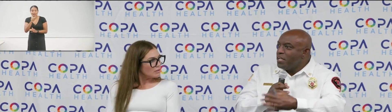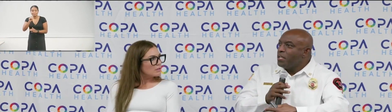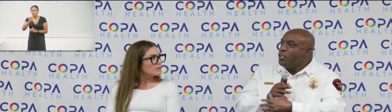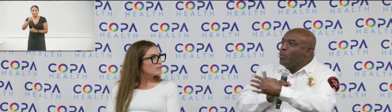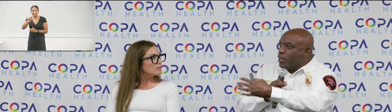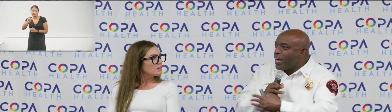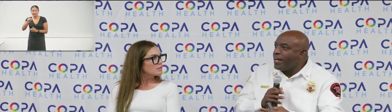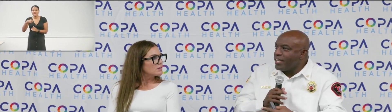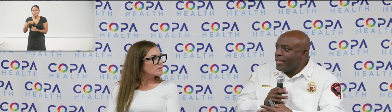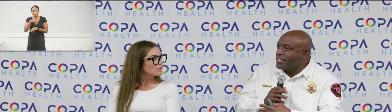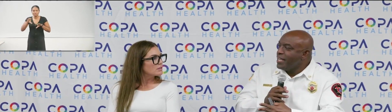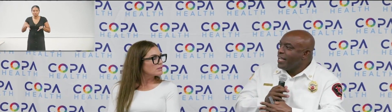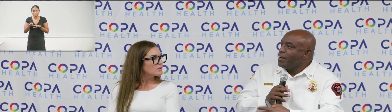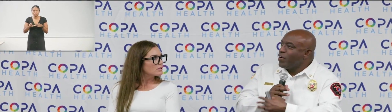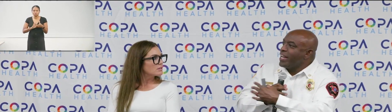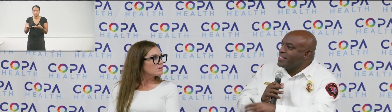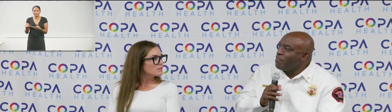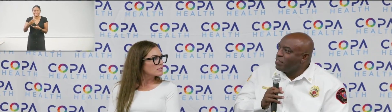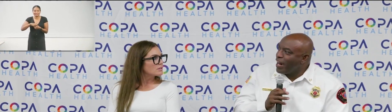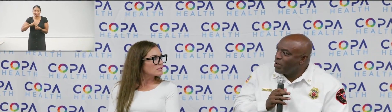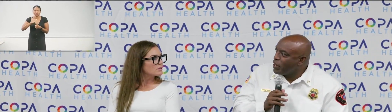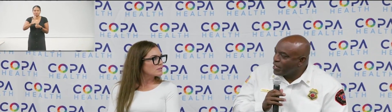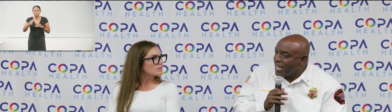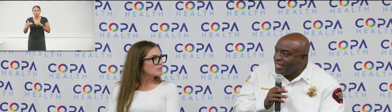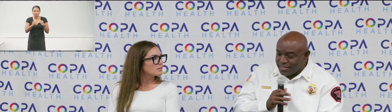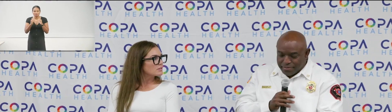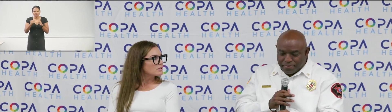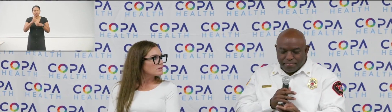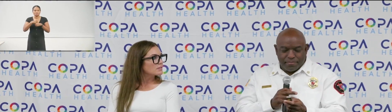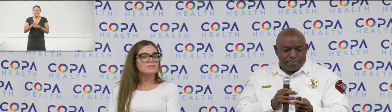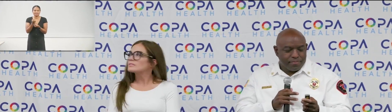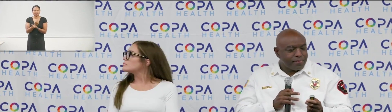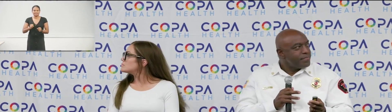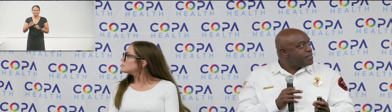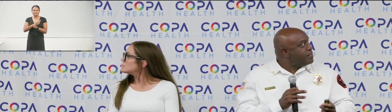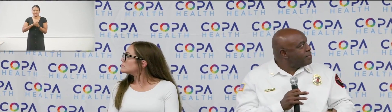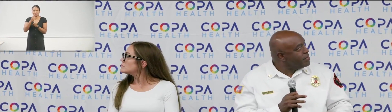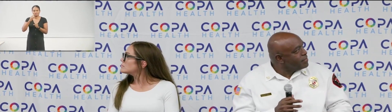engage you and your colleagues in creating a safe environment for your clients.